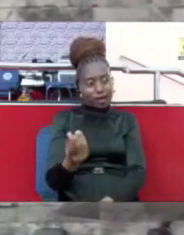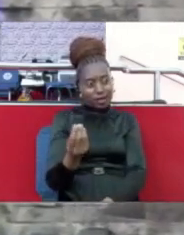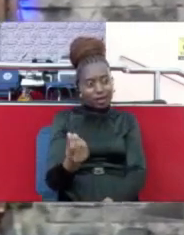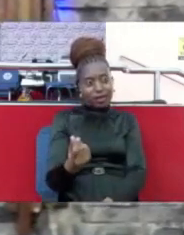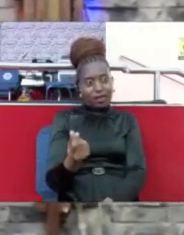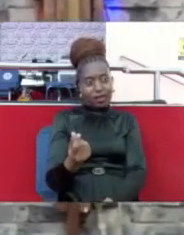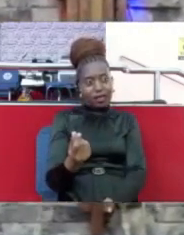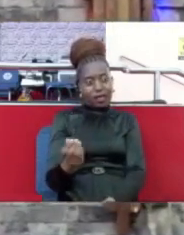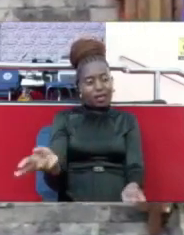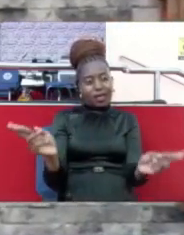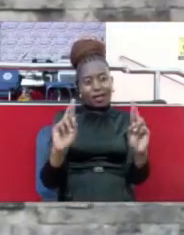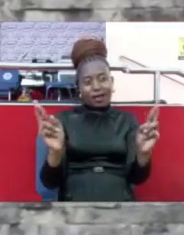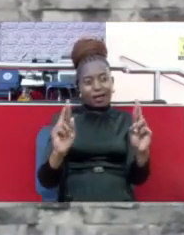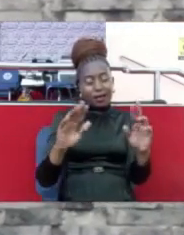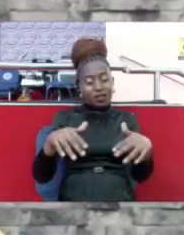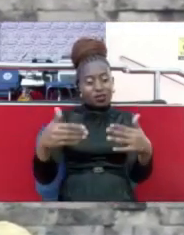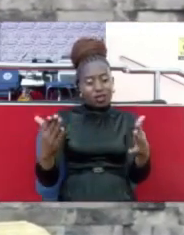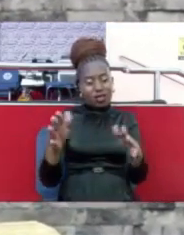are willing to give everything they